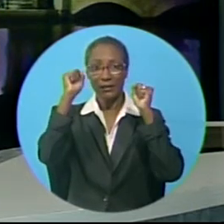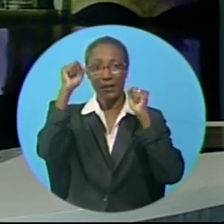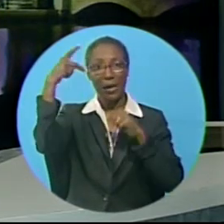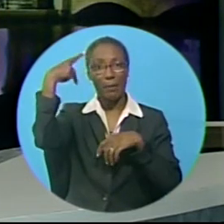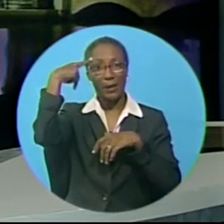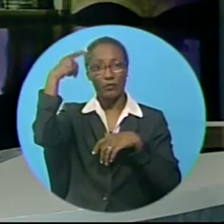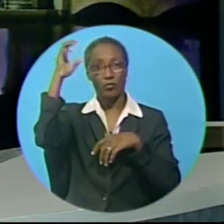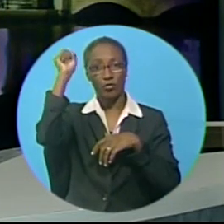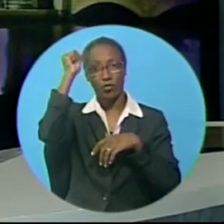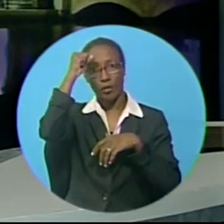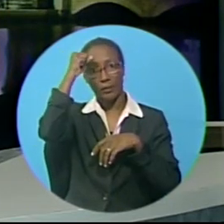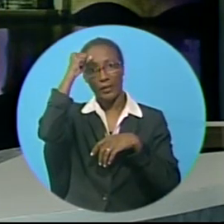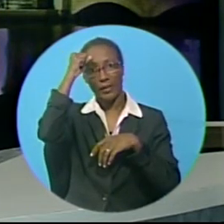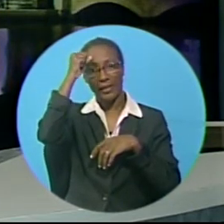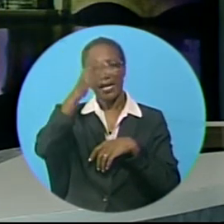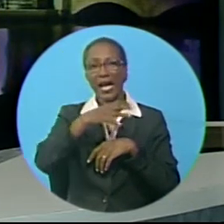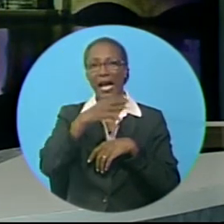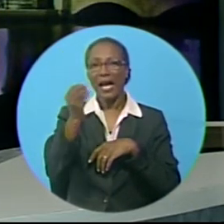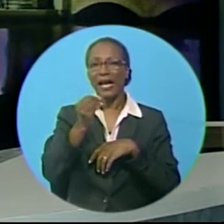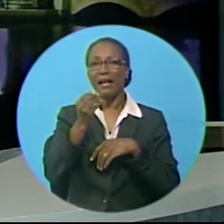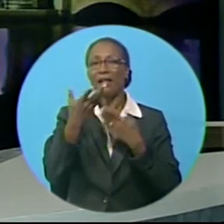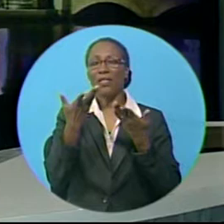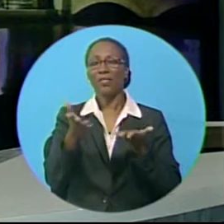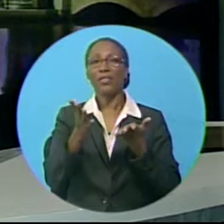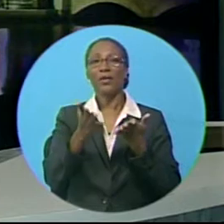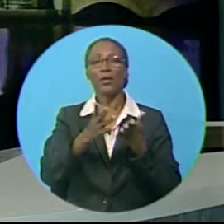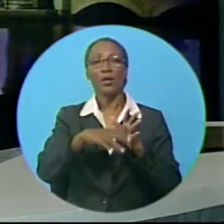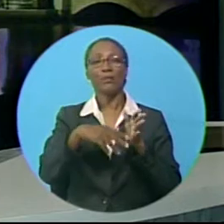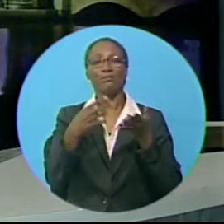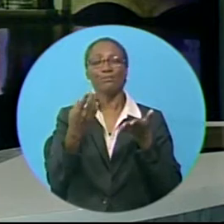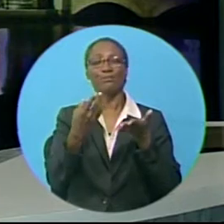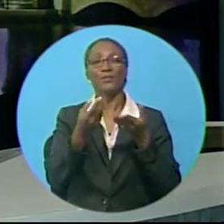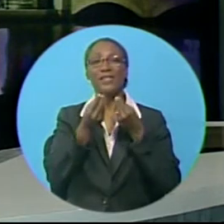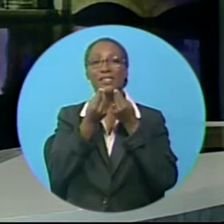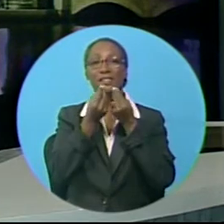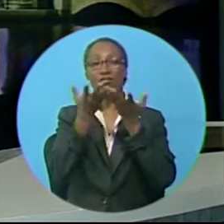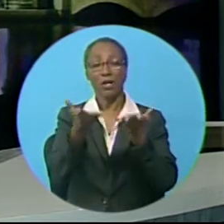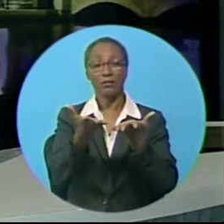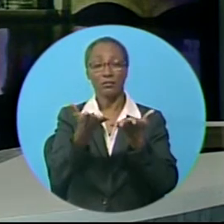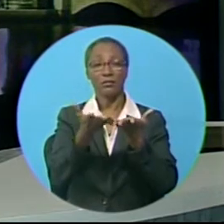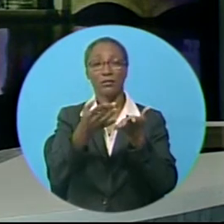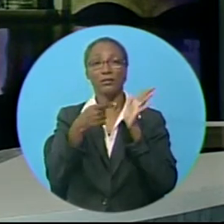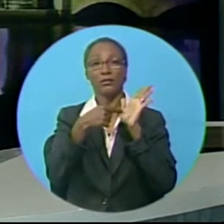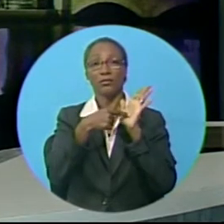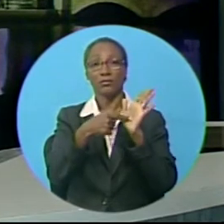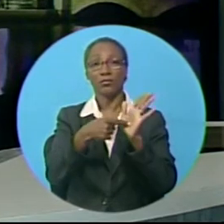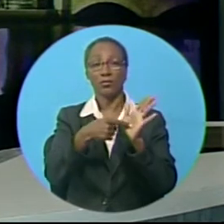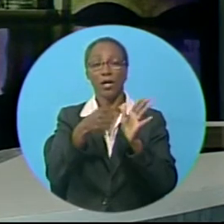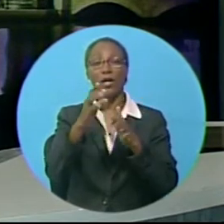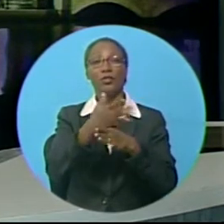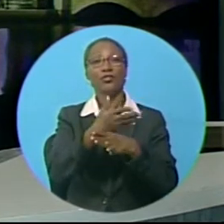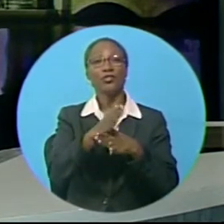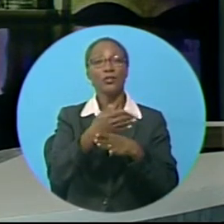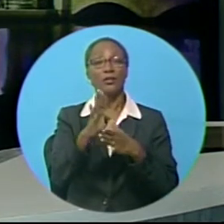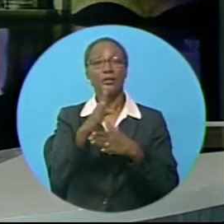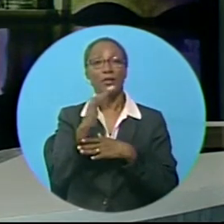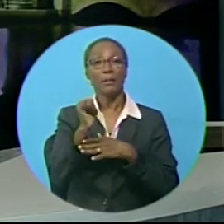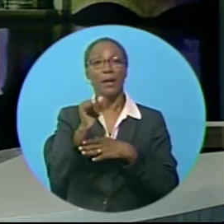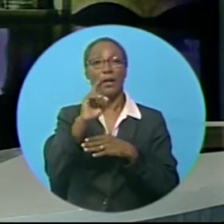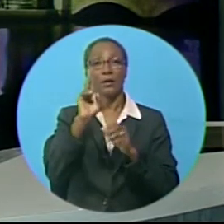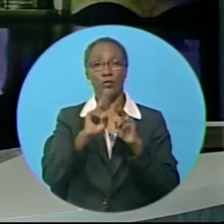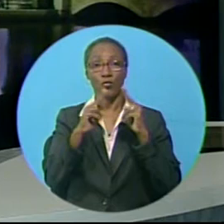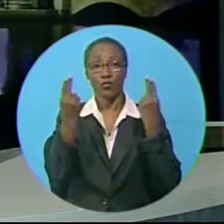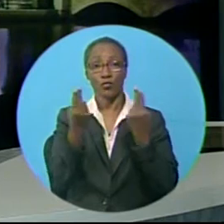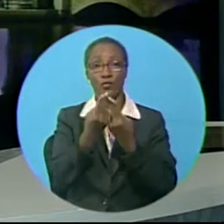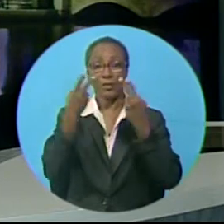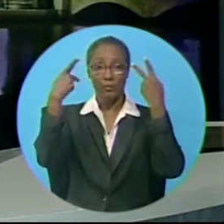on changes recommended by the unions has been prepared and the unions will be invited to give some feedback. The Prime Minister also says he is pleased